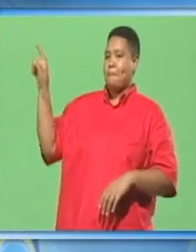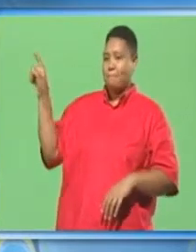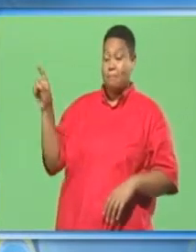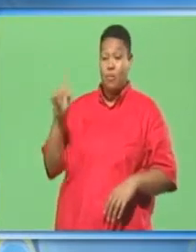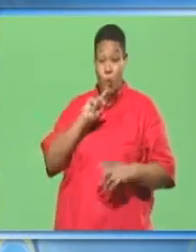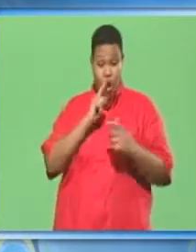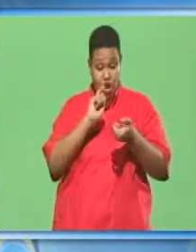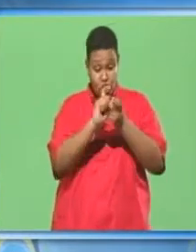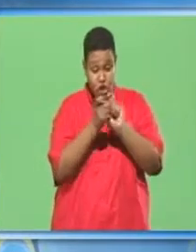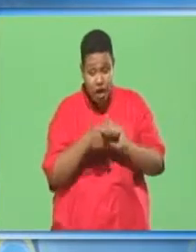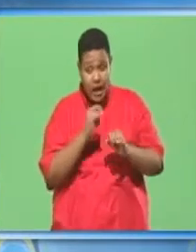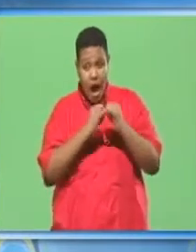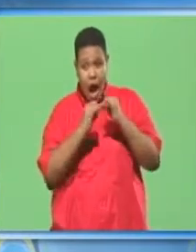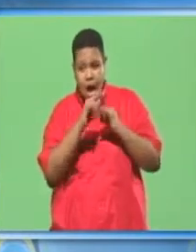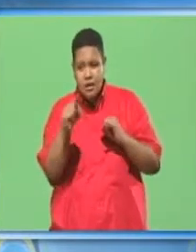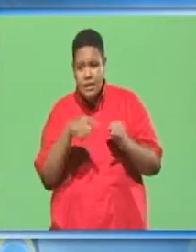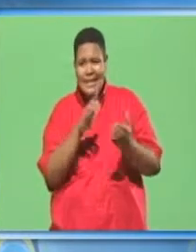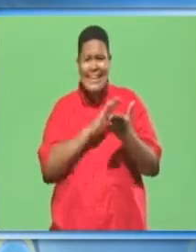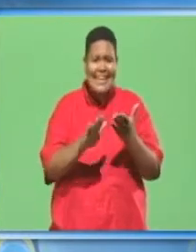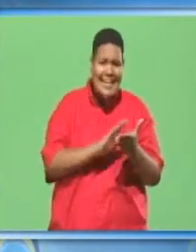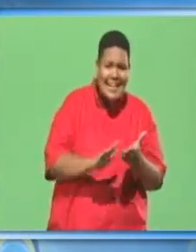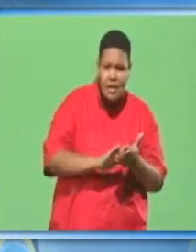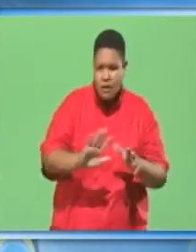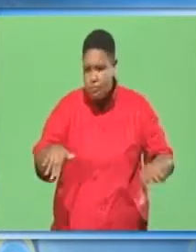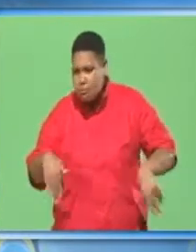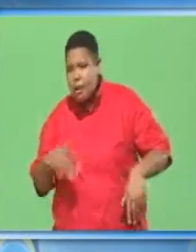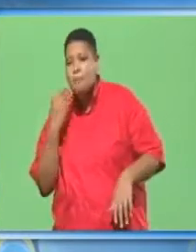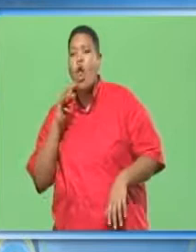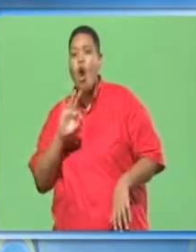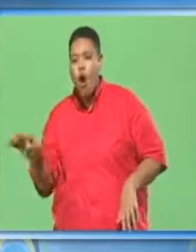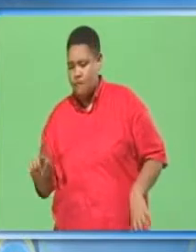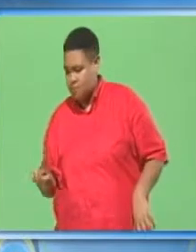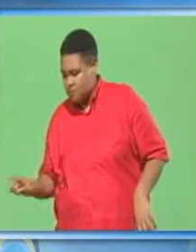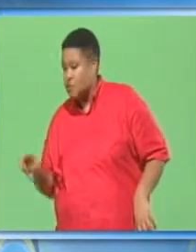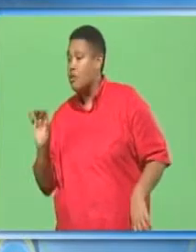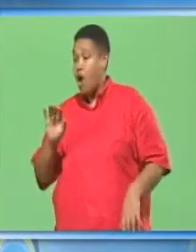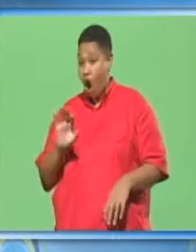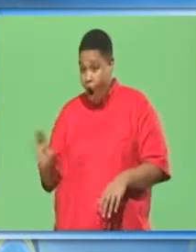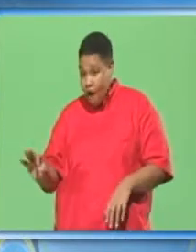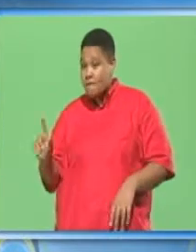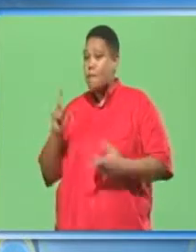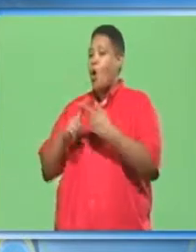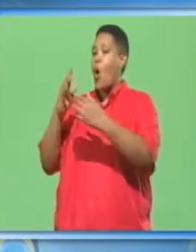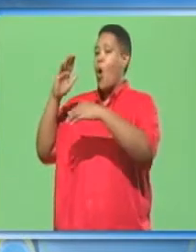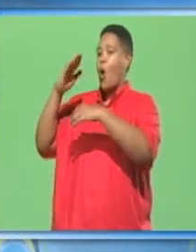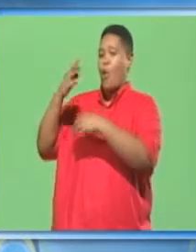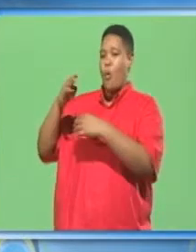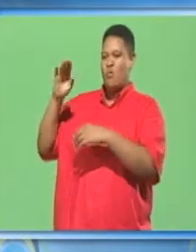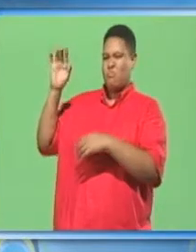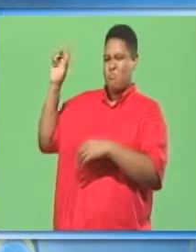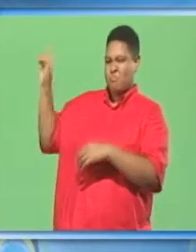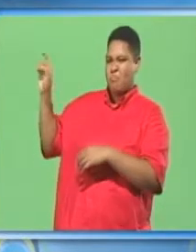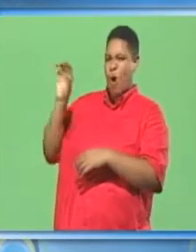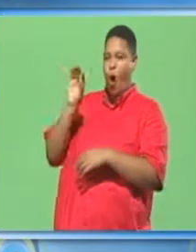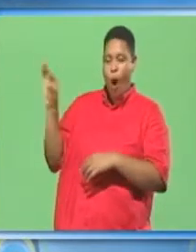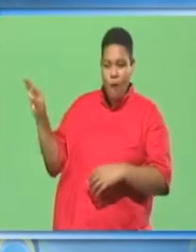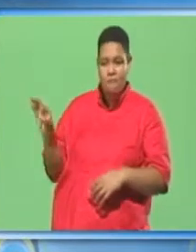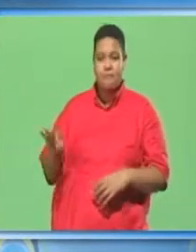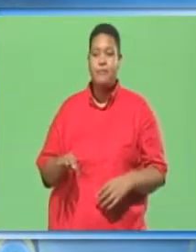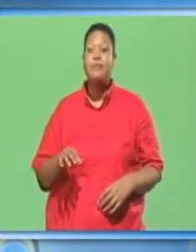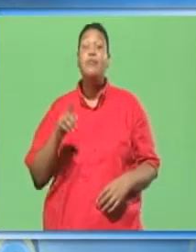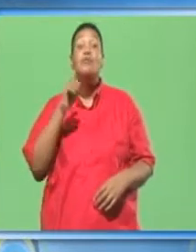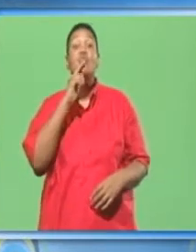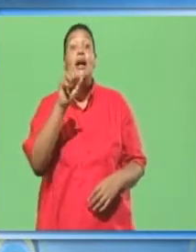doing routine tune-ups, cleaning the scraps on the table, or any other changes to the saw. Set the saw blade at no less than